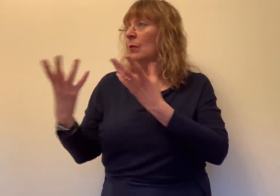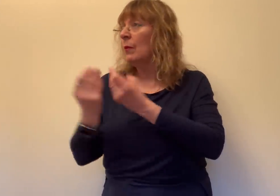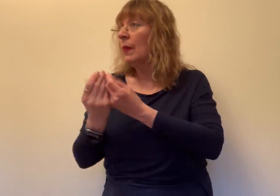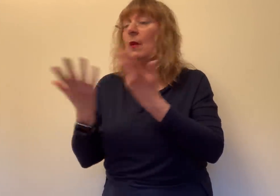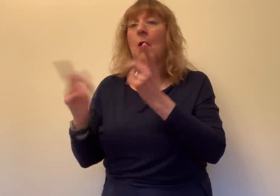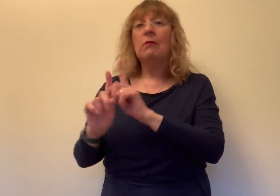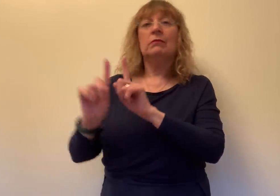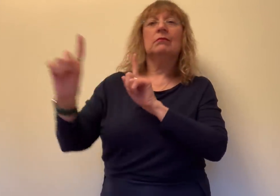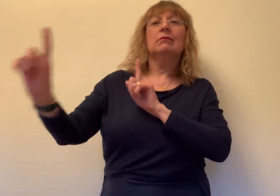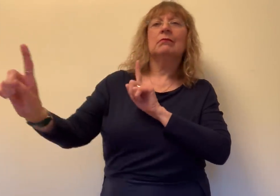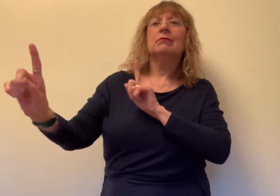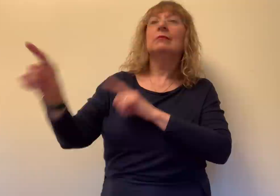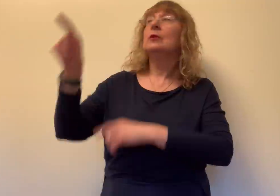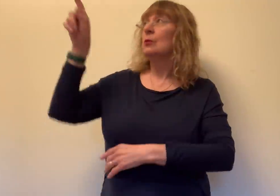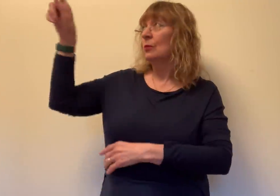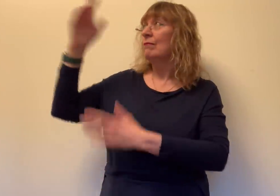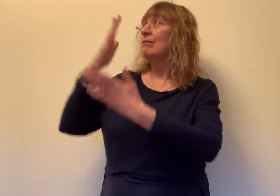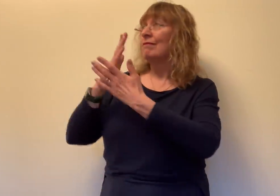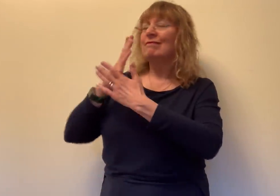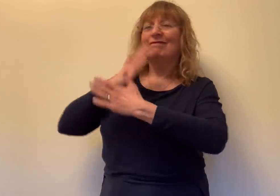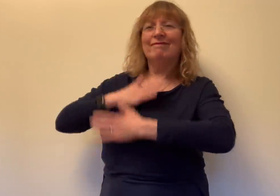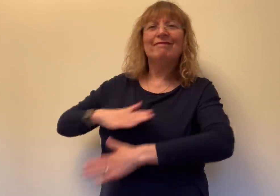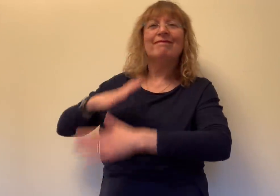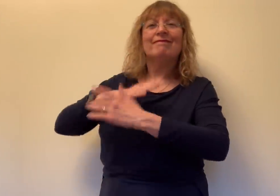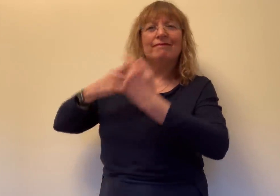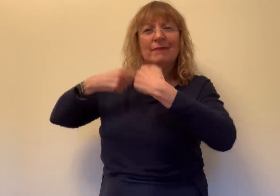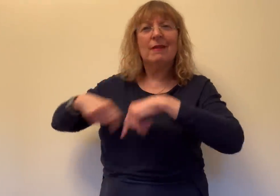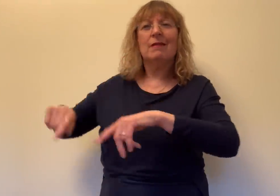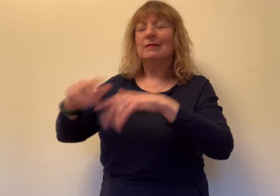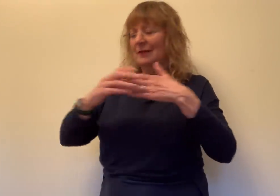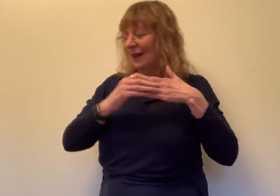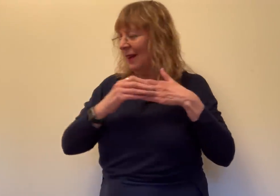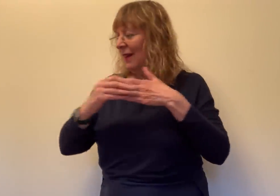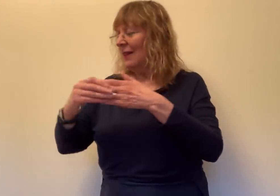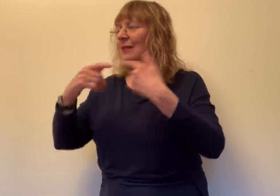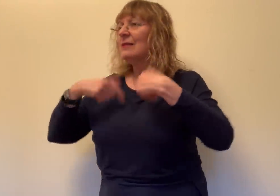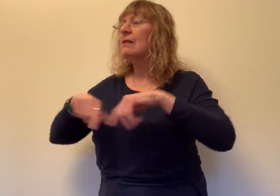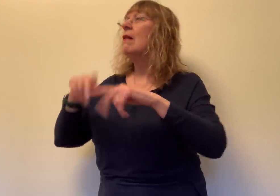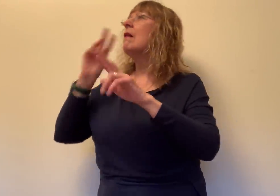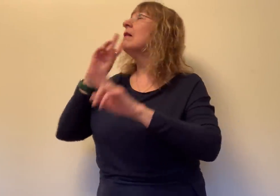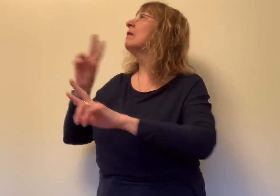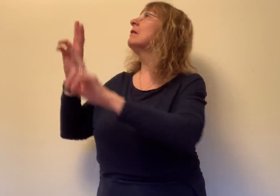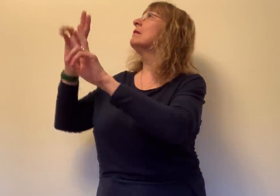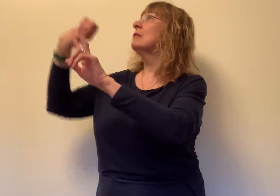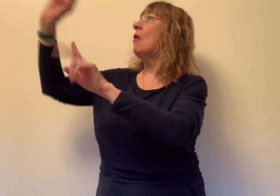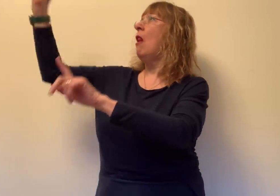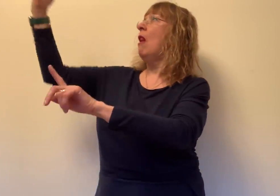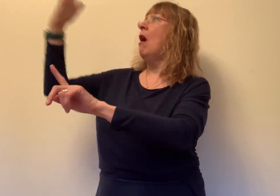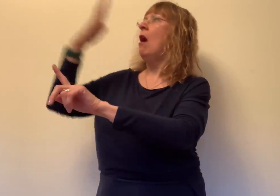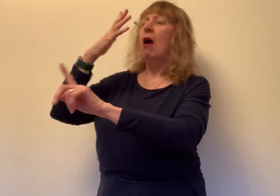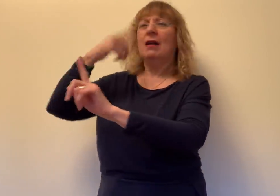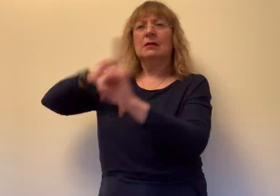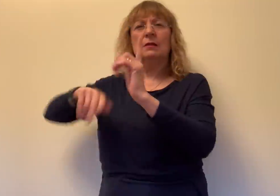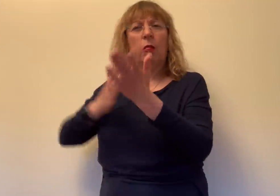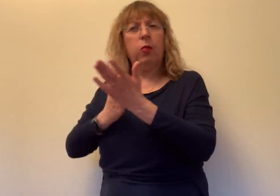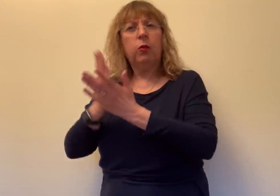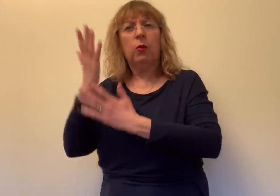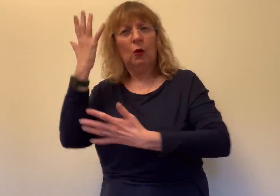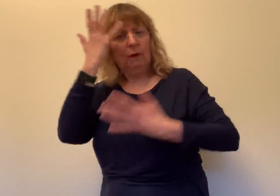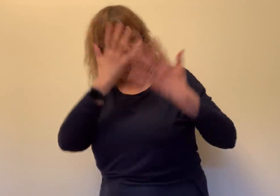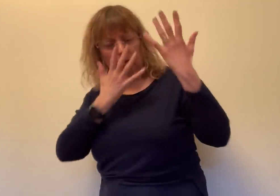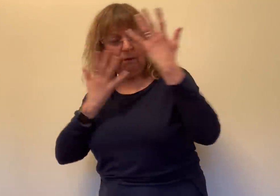them, whether with them physically or apart, that you will bring comfort to us and uphold